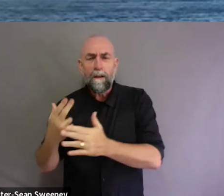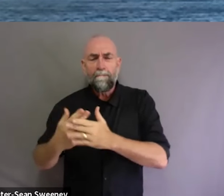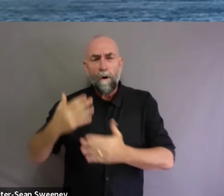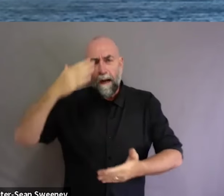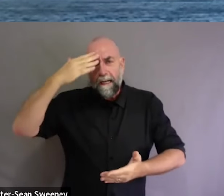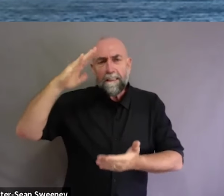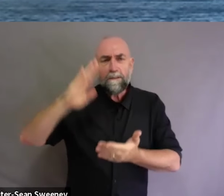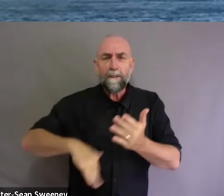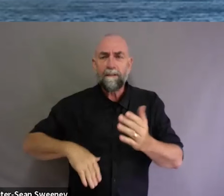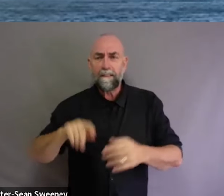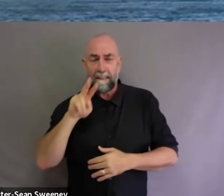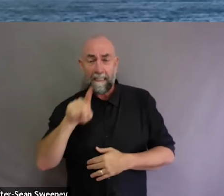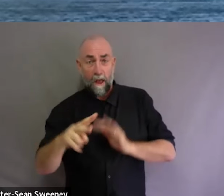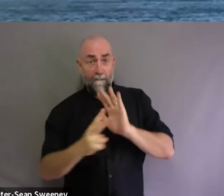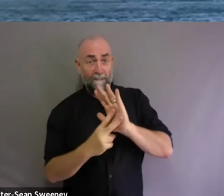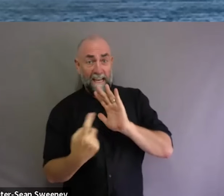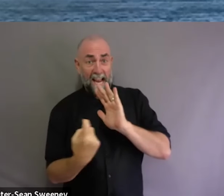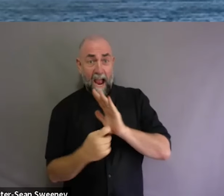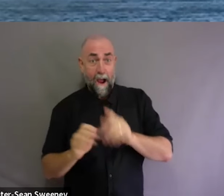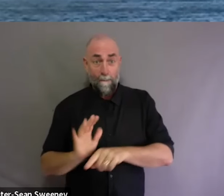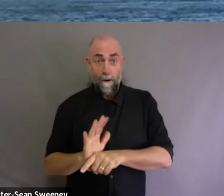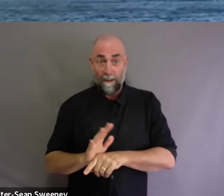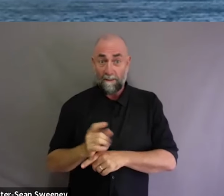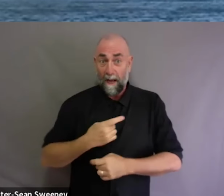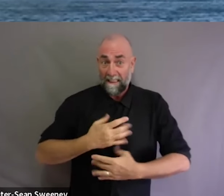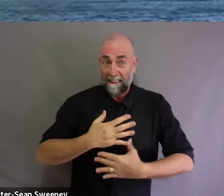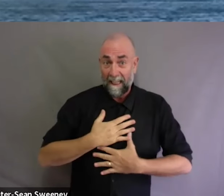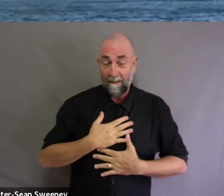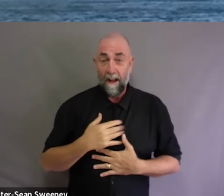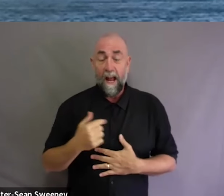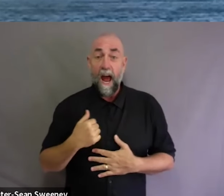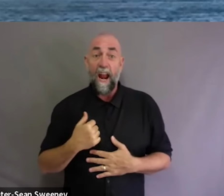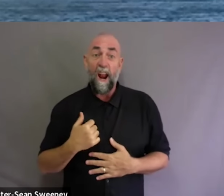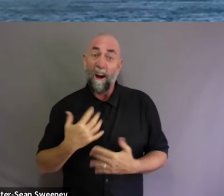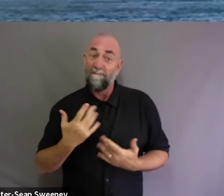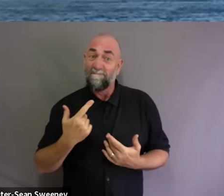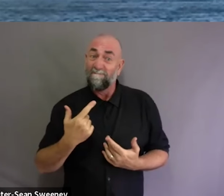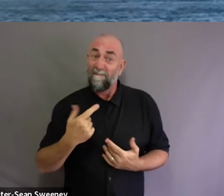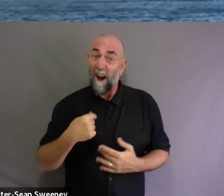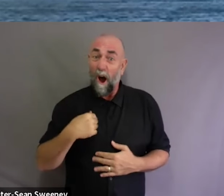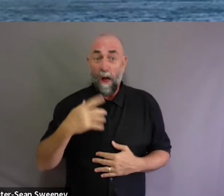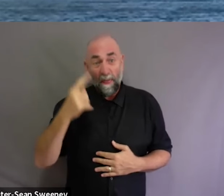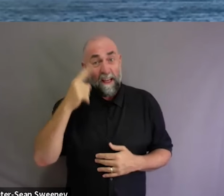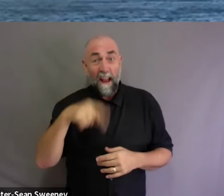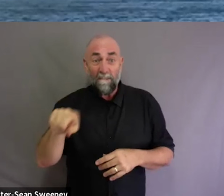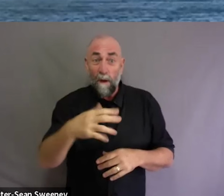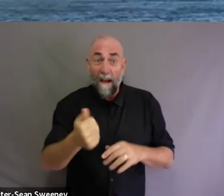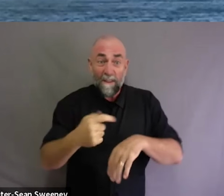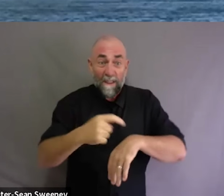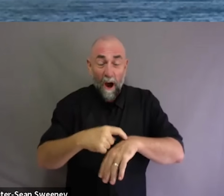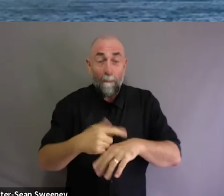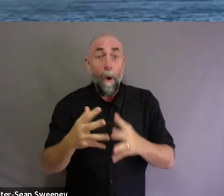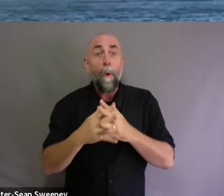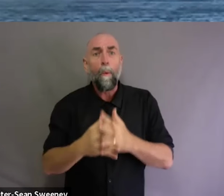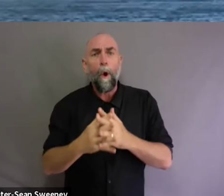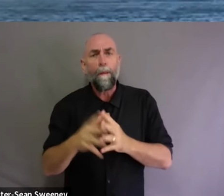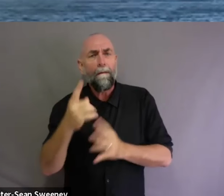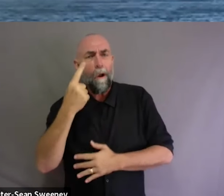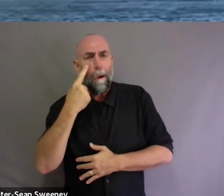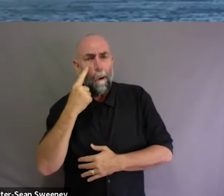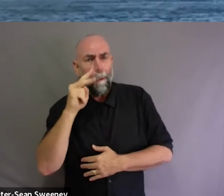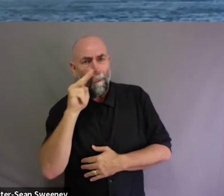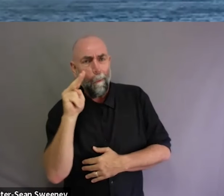those VR movies myself. And I highly recommend, if you can find the time to get over there, it won't take too long, but it's